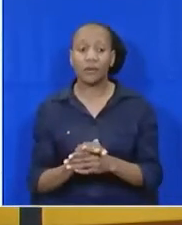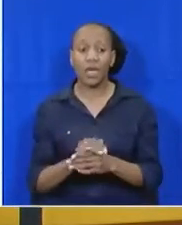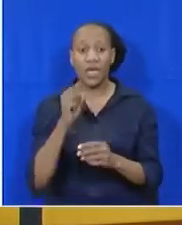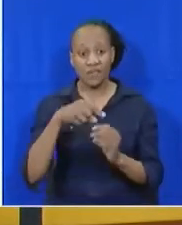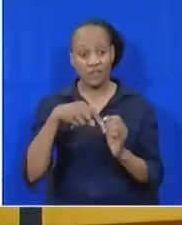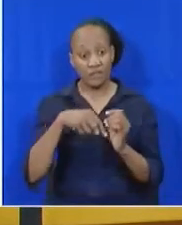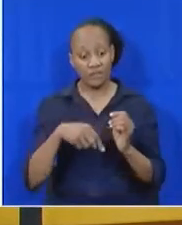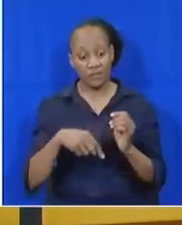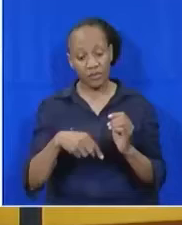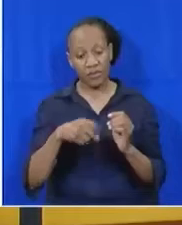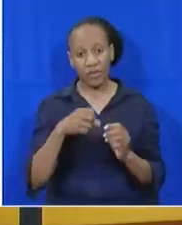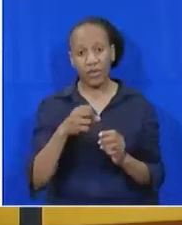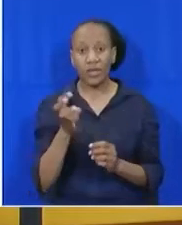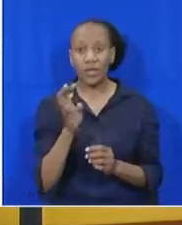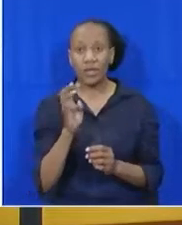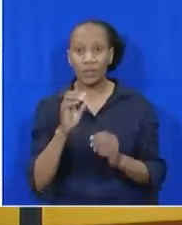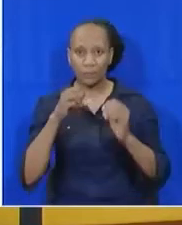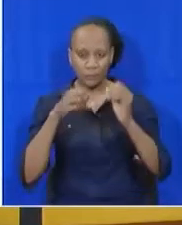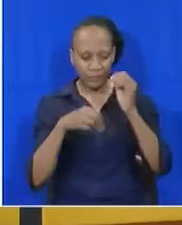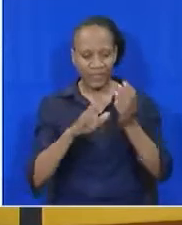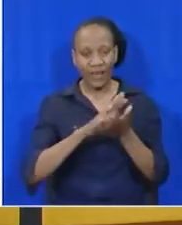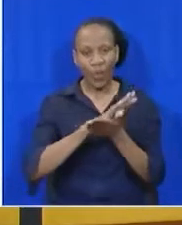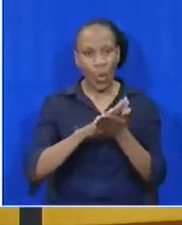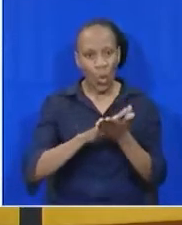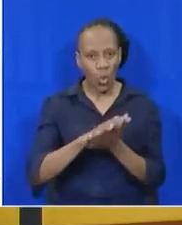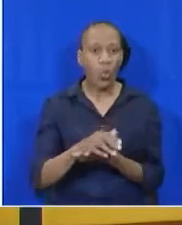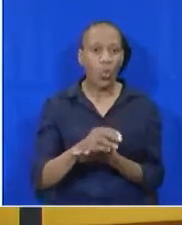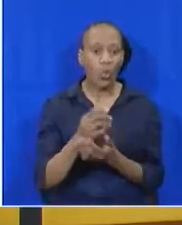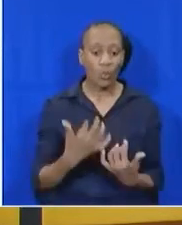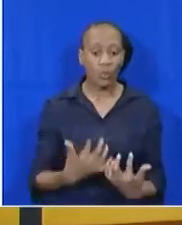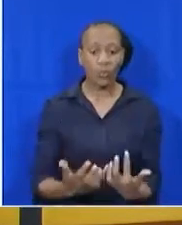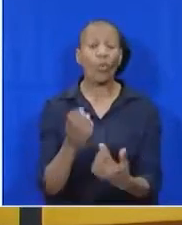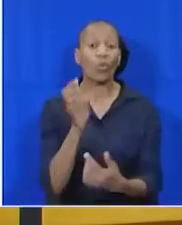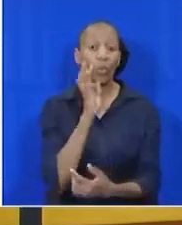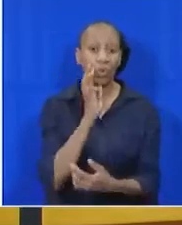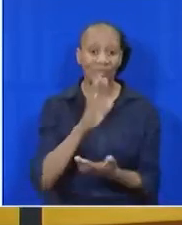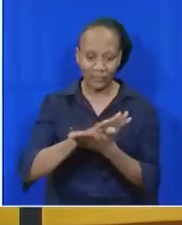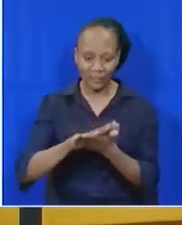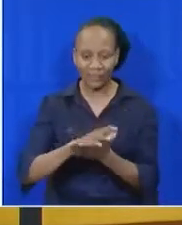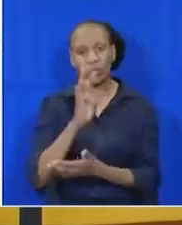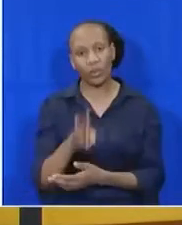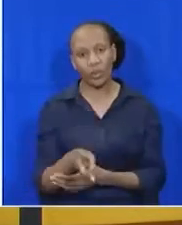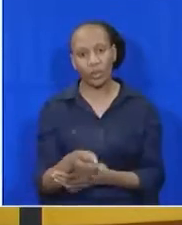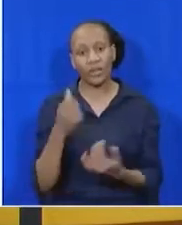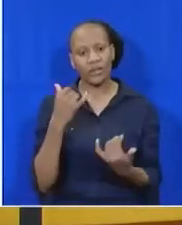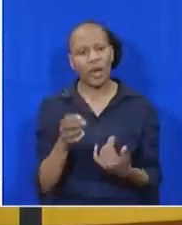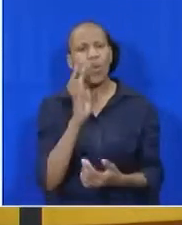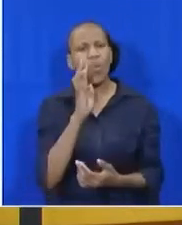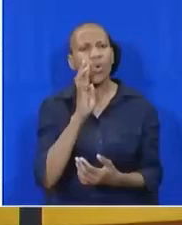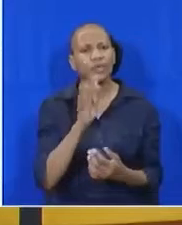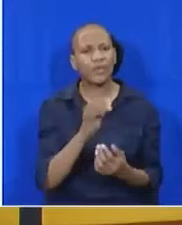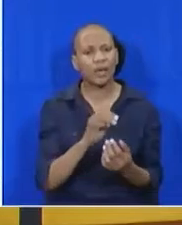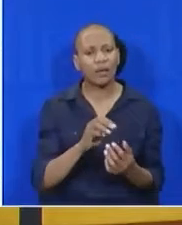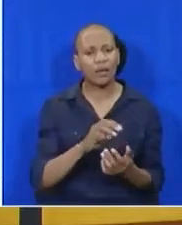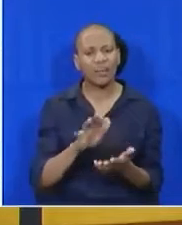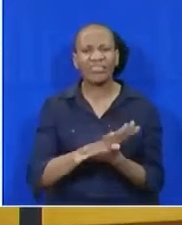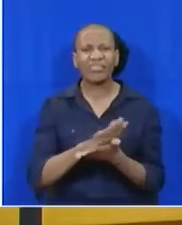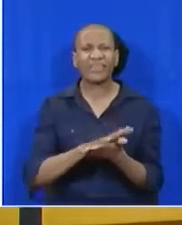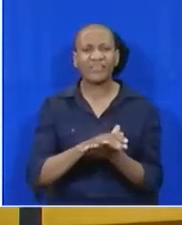and groundwater contamination. Moreover, the wastewater that flows back to the surface is